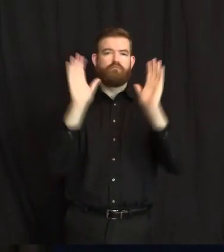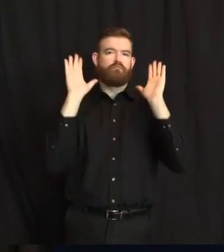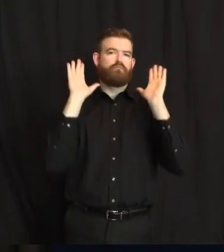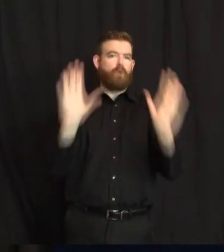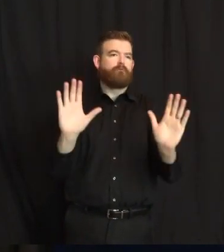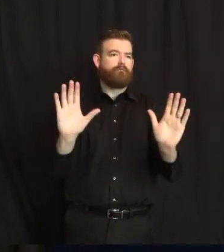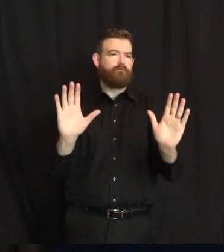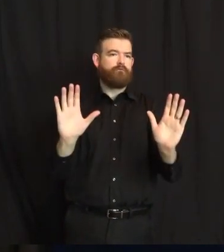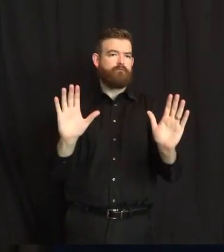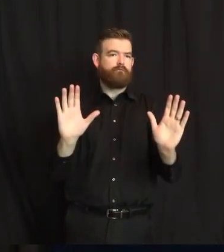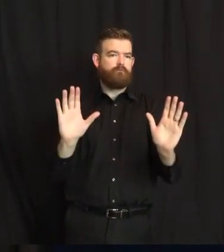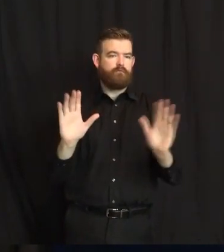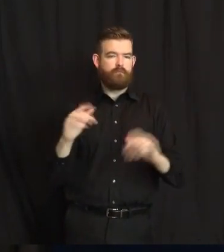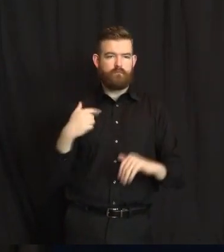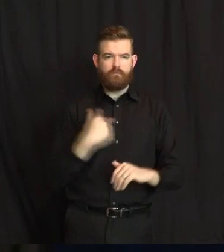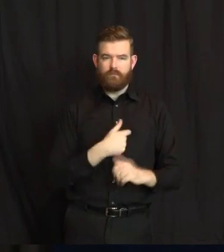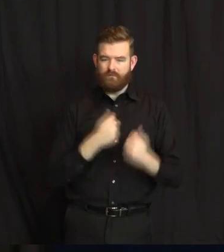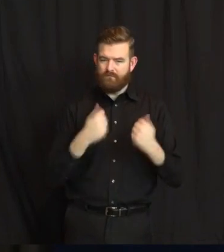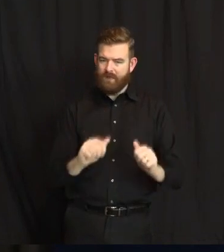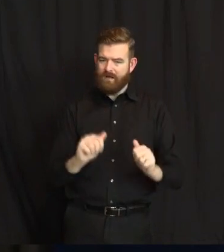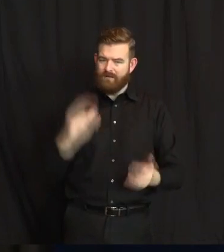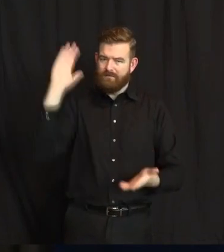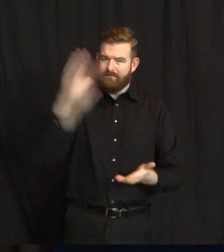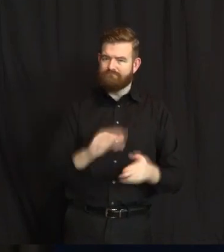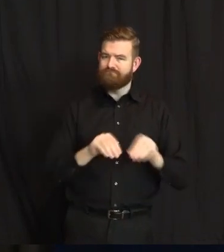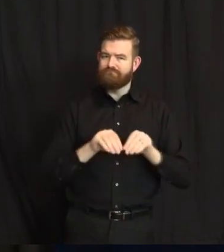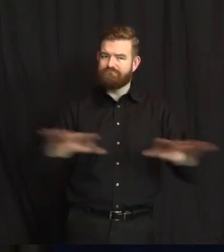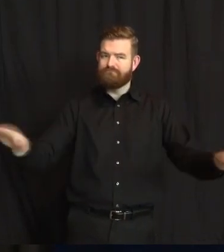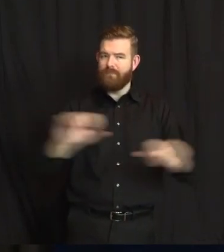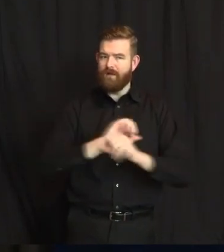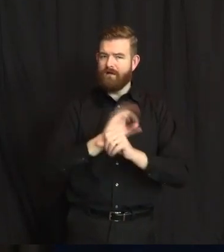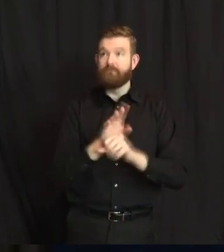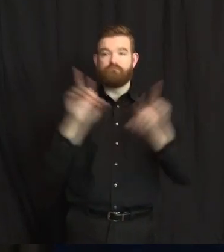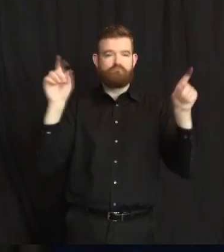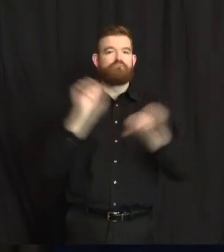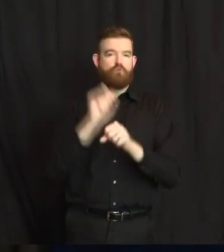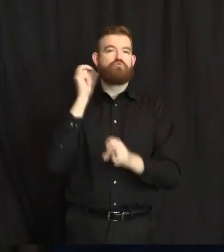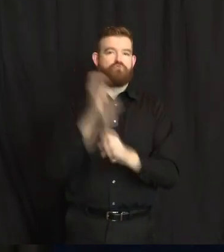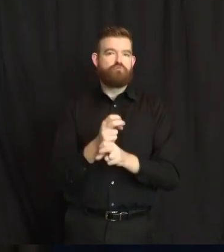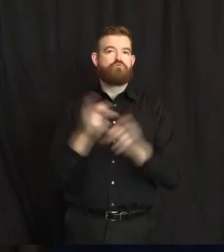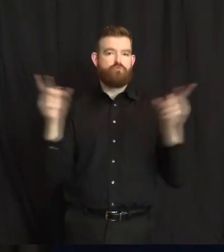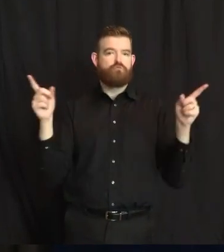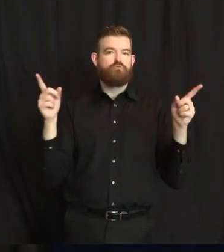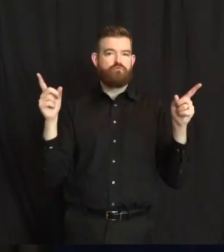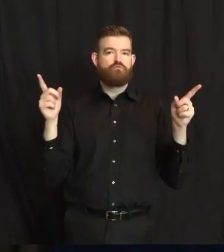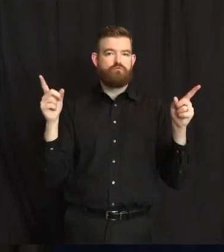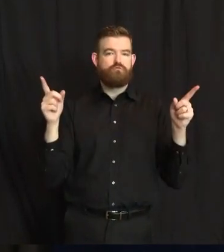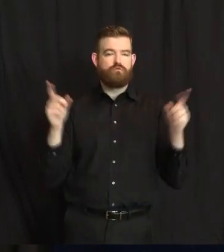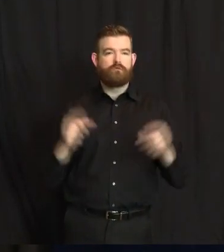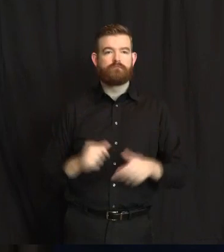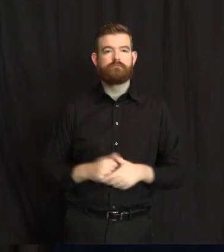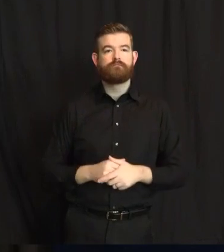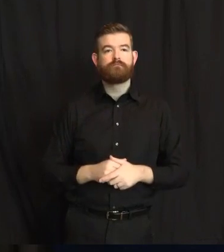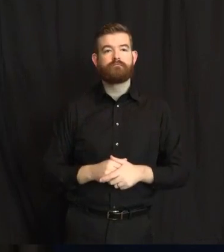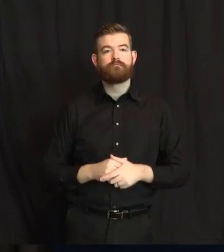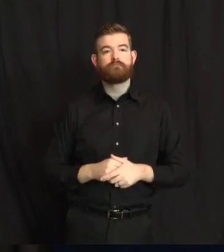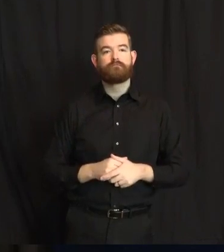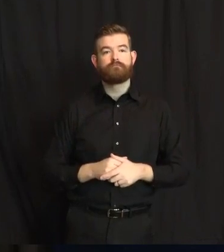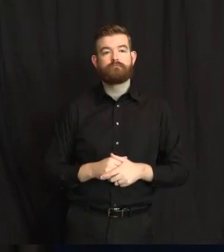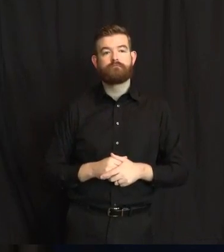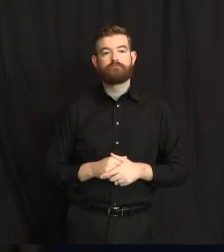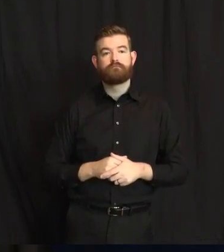this disease. One of the things that we have done is that we have eliminated the copays for medical exams.